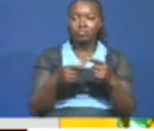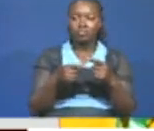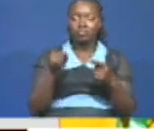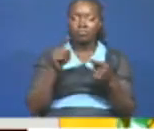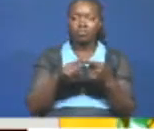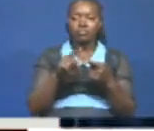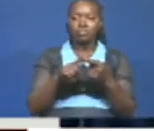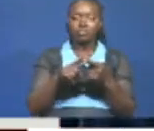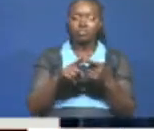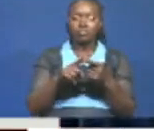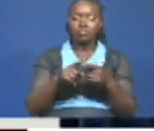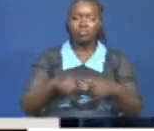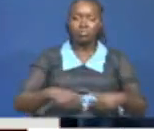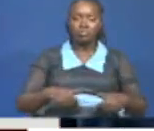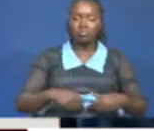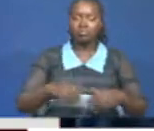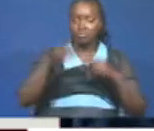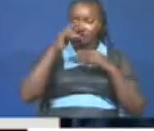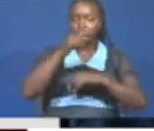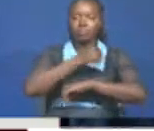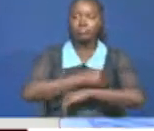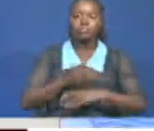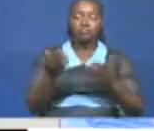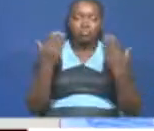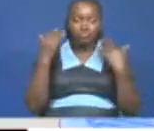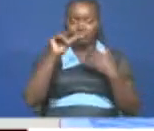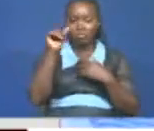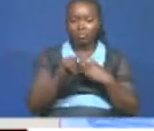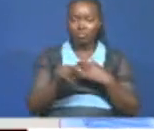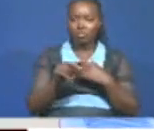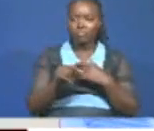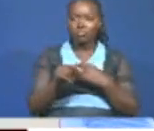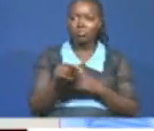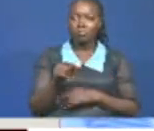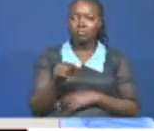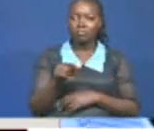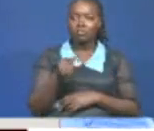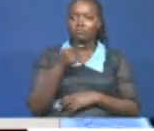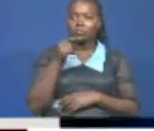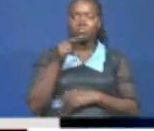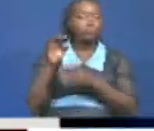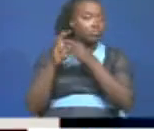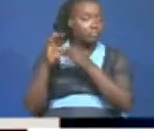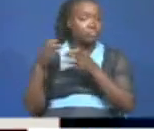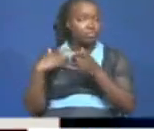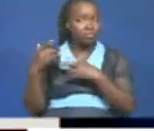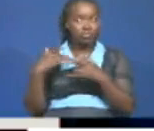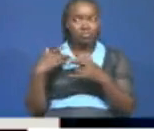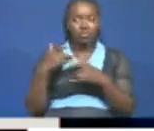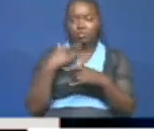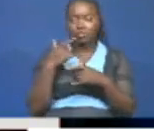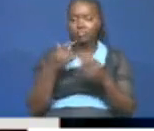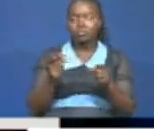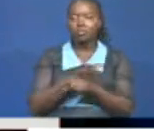to the junior secondary schools. Meru Region's Taskforce head, Siriaka Gitonga, noting the cultural concern, says the majority of